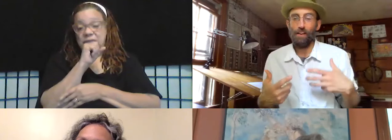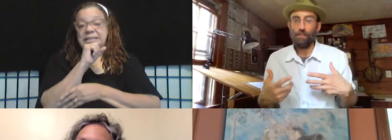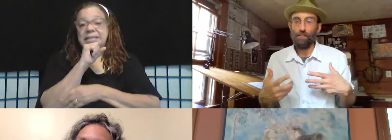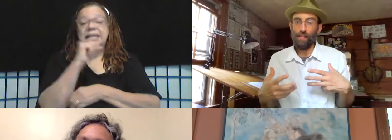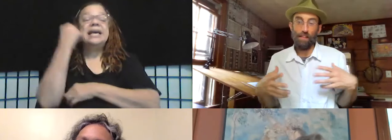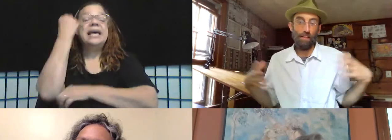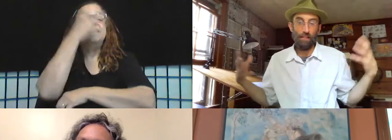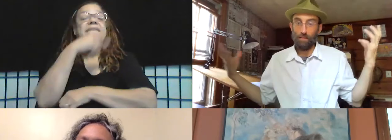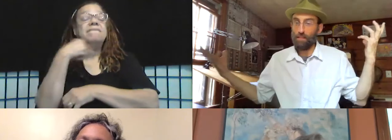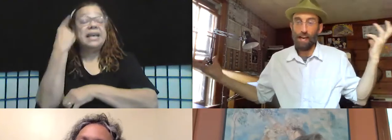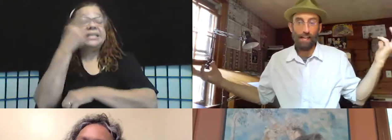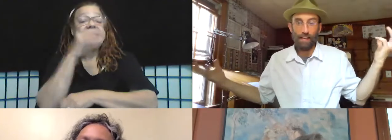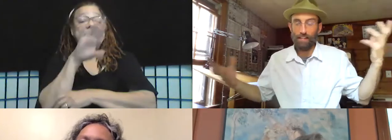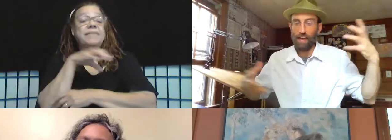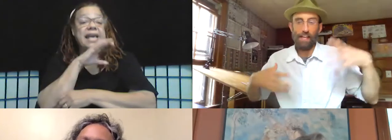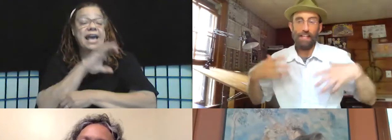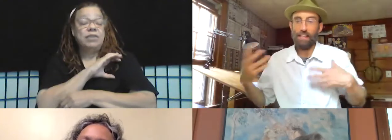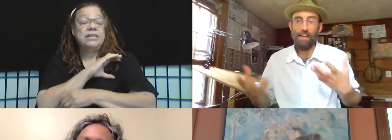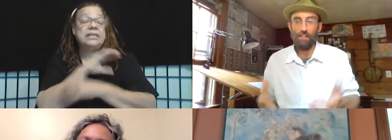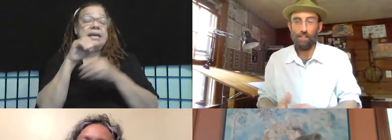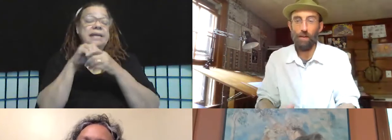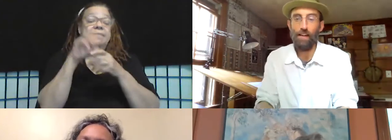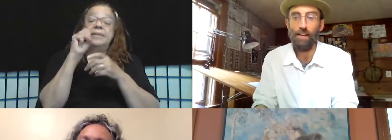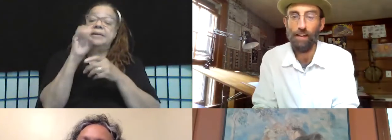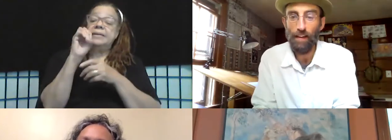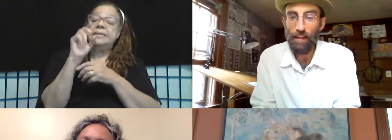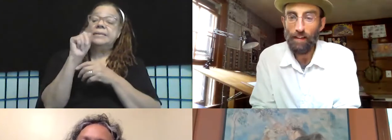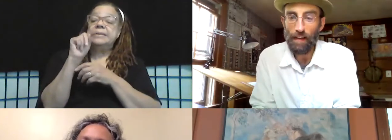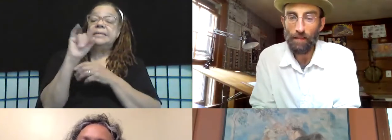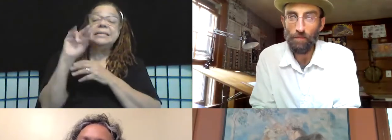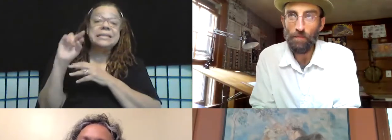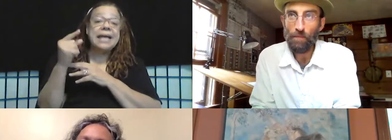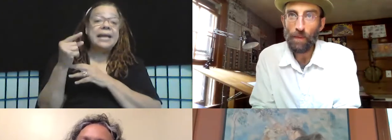faces of the characters, in the setting, and any details you add in.